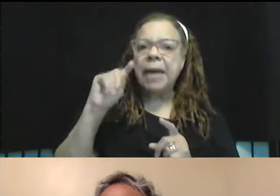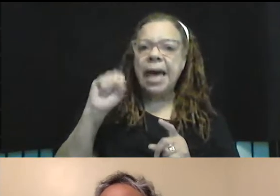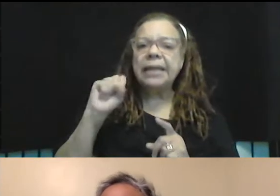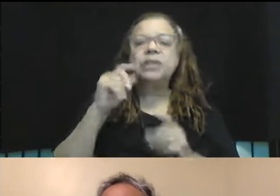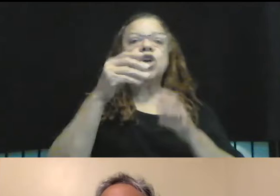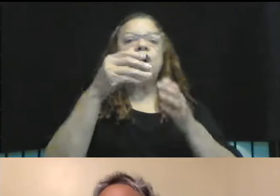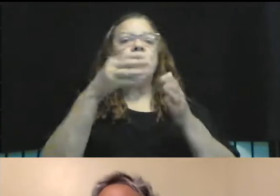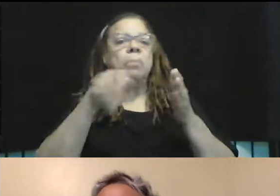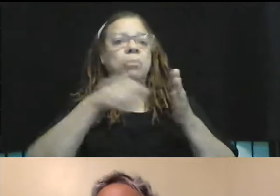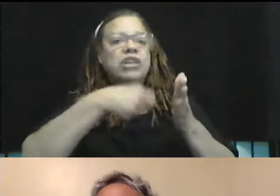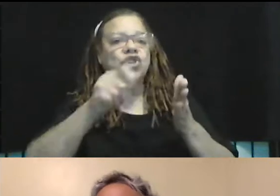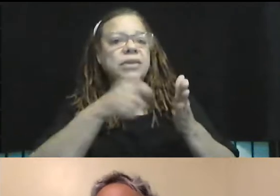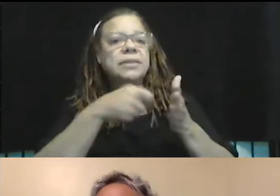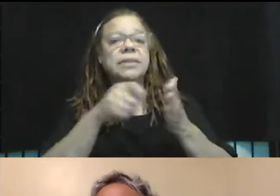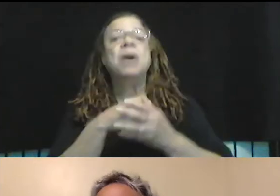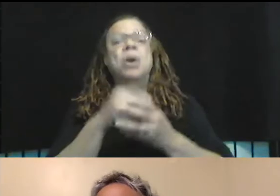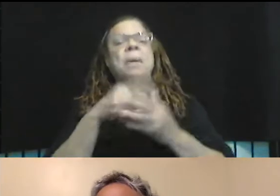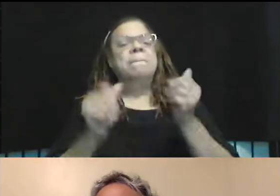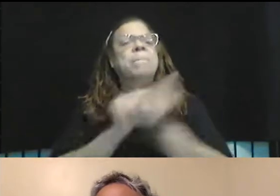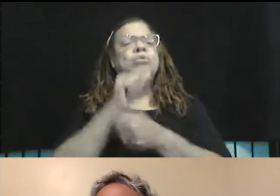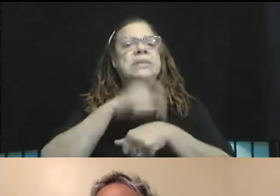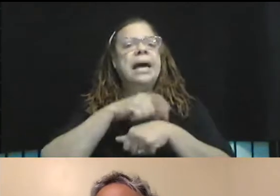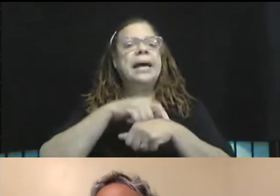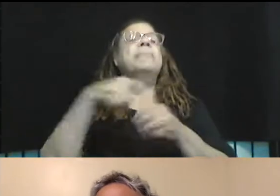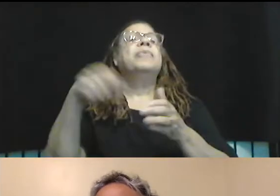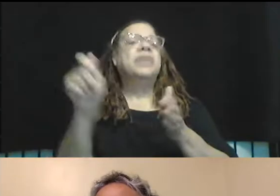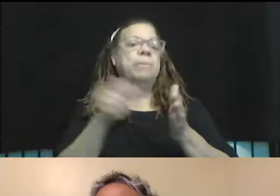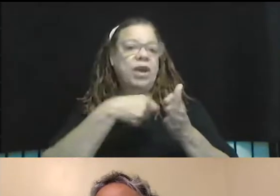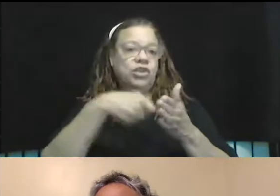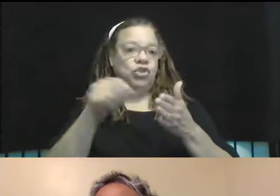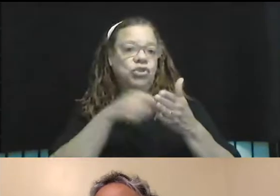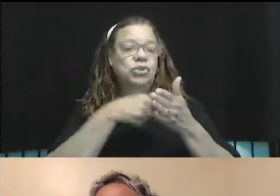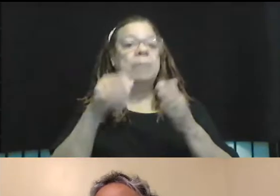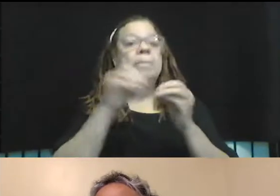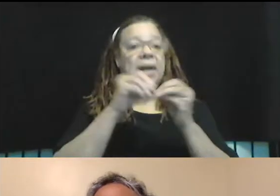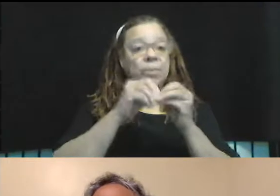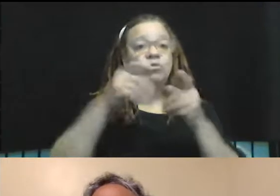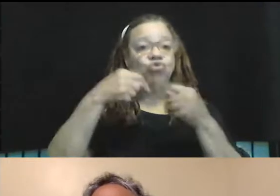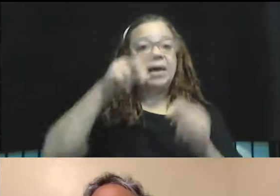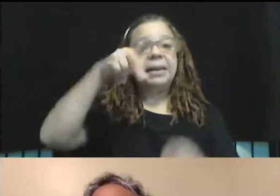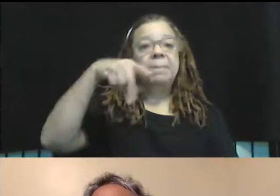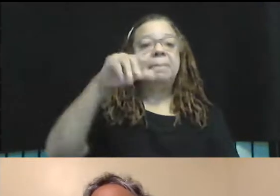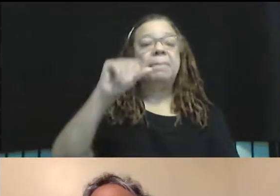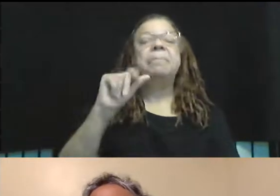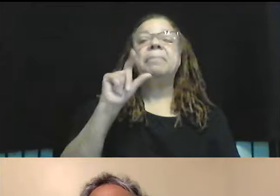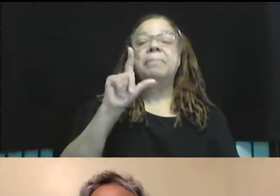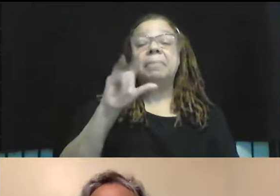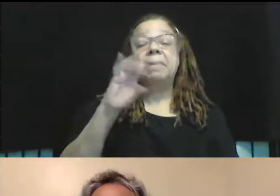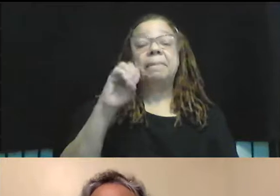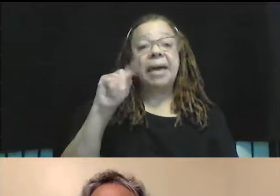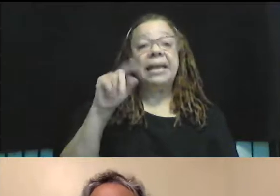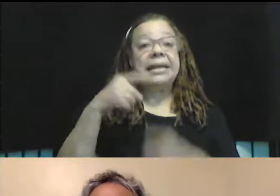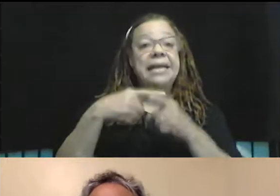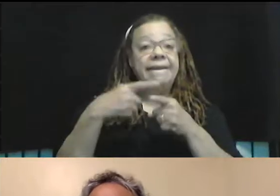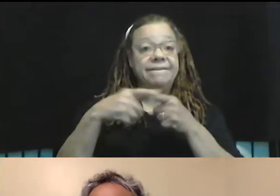depends. Usually brush, but I've been getting more into palette knife recently. And Um, that has